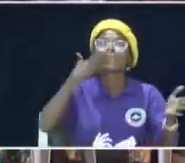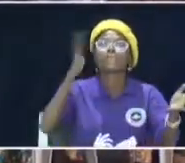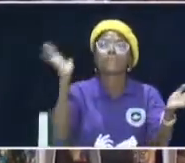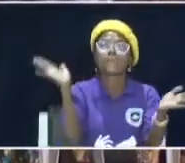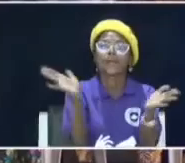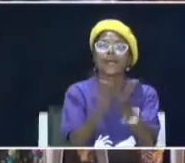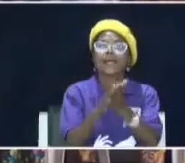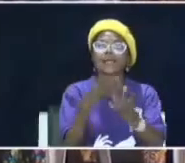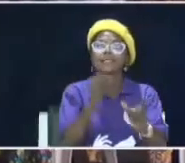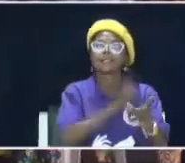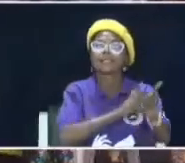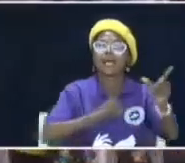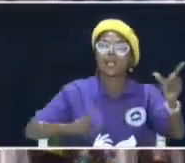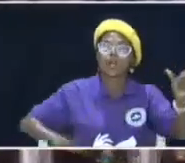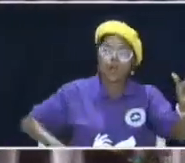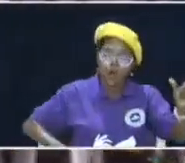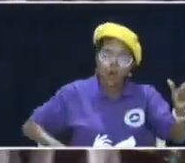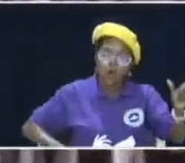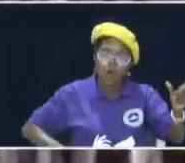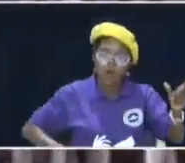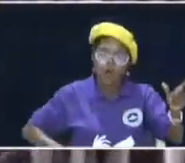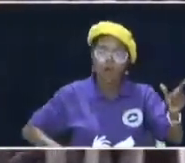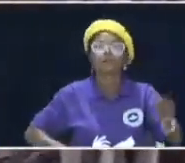Praise the Lord.